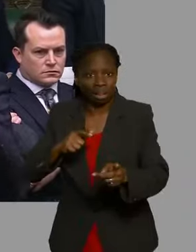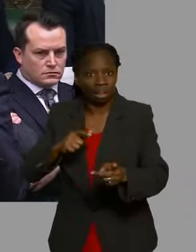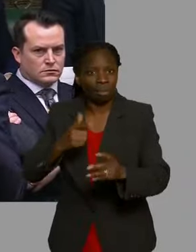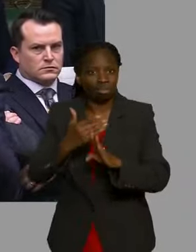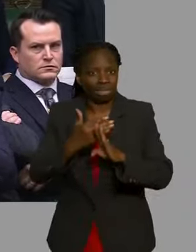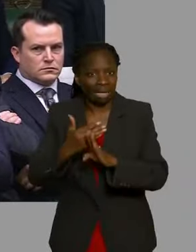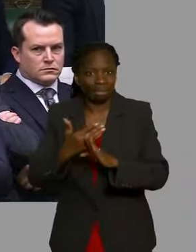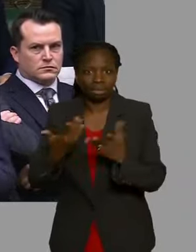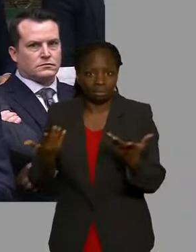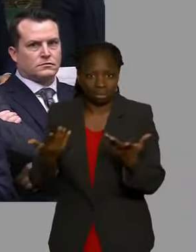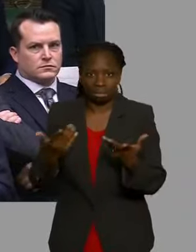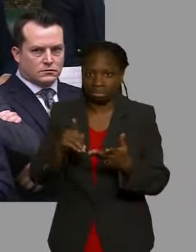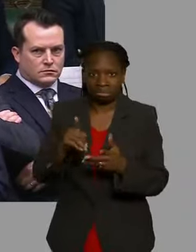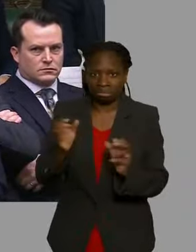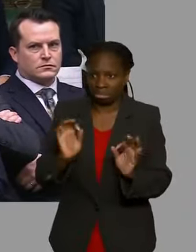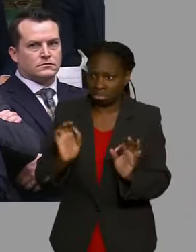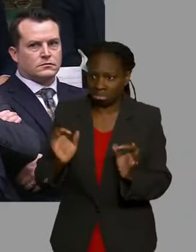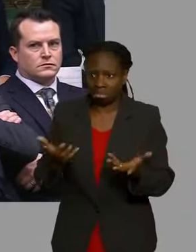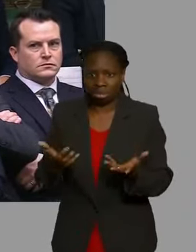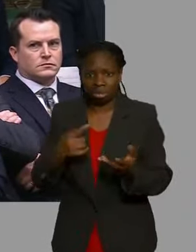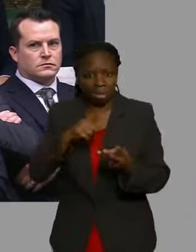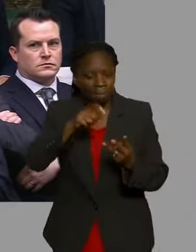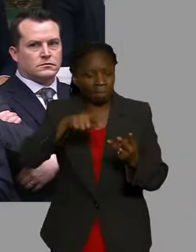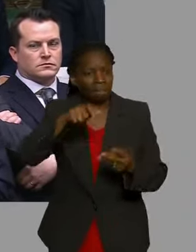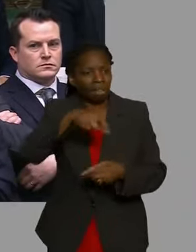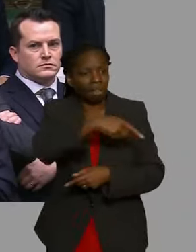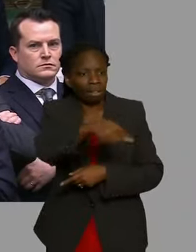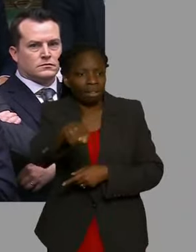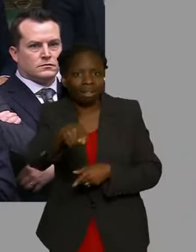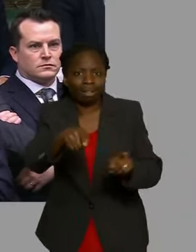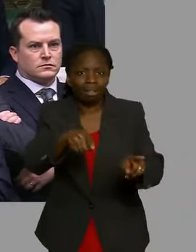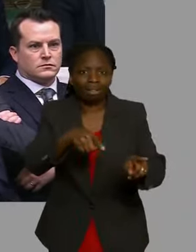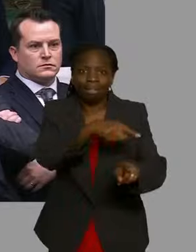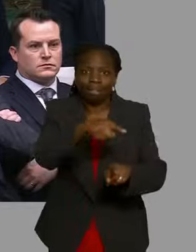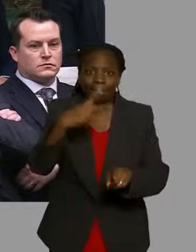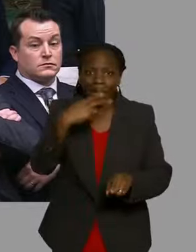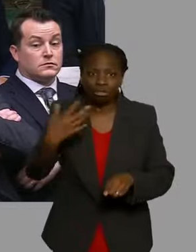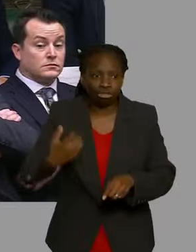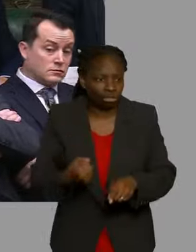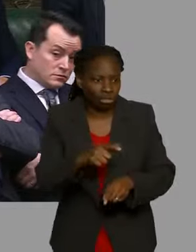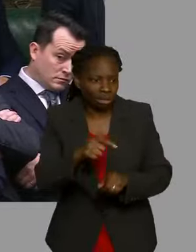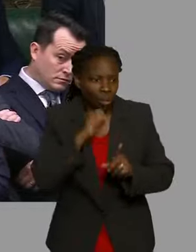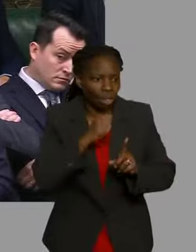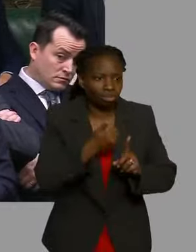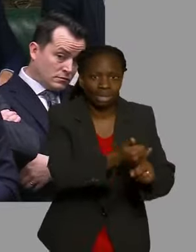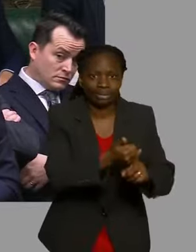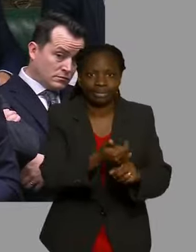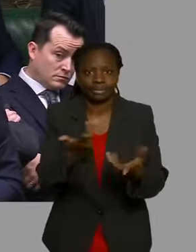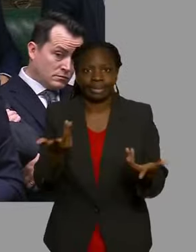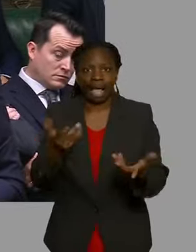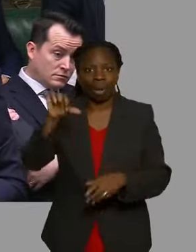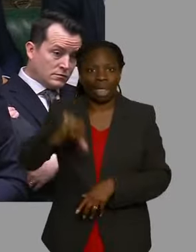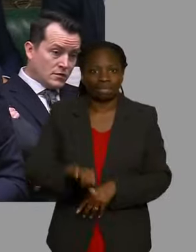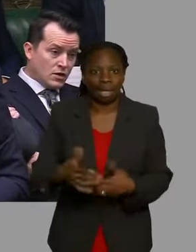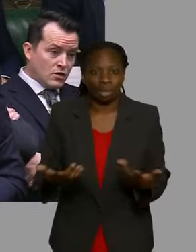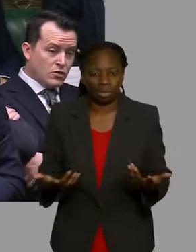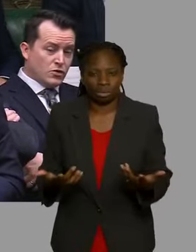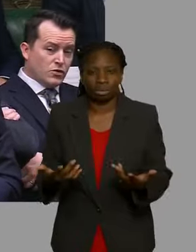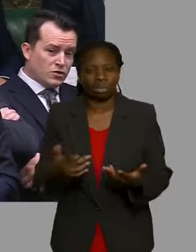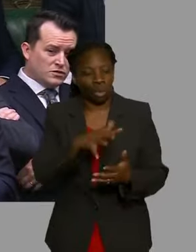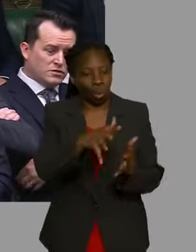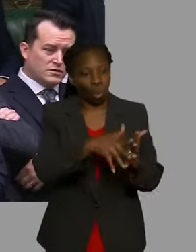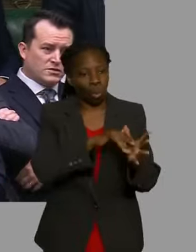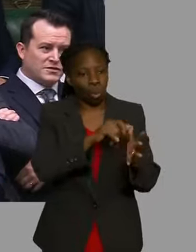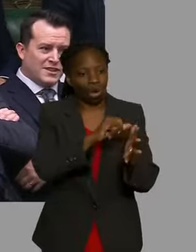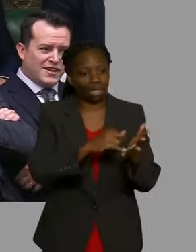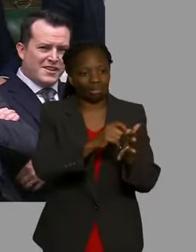betrayed them in the most scandalous way possible. This is now the defining characteristic of this one-trick phony Prime Minister who